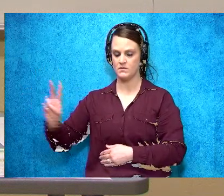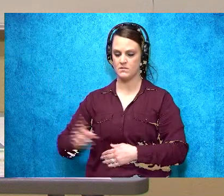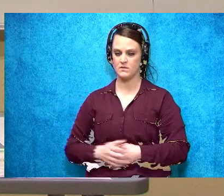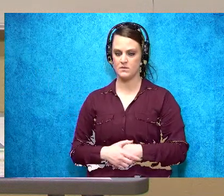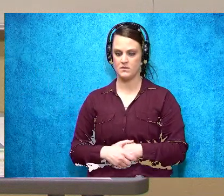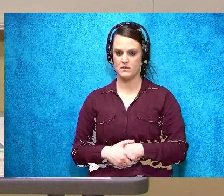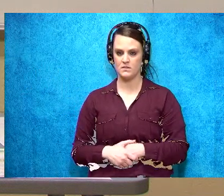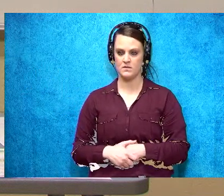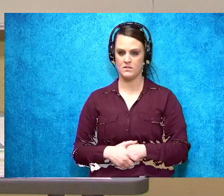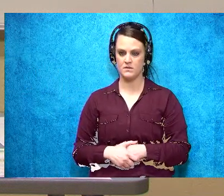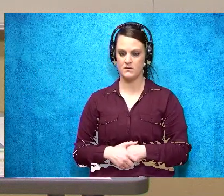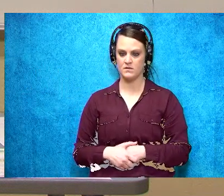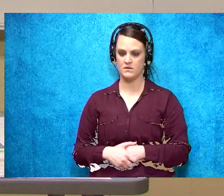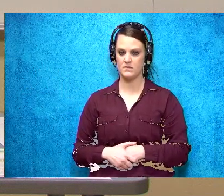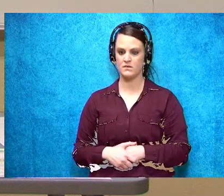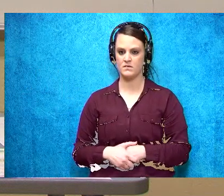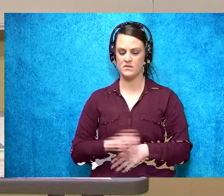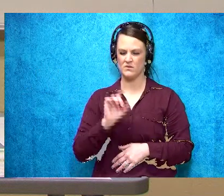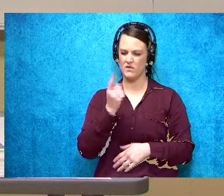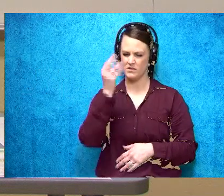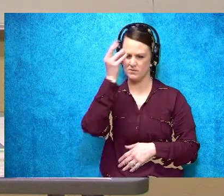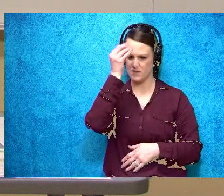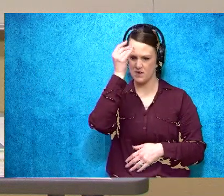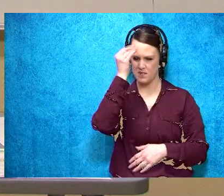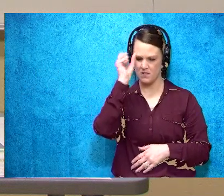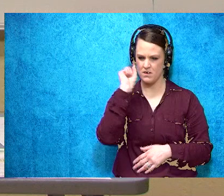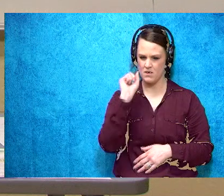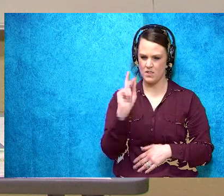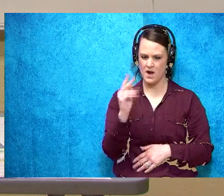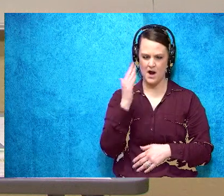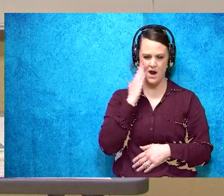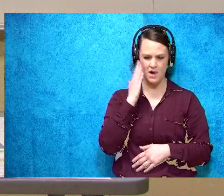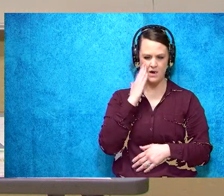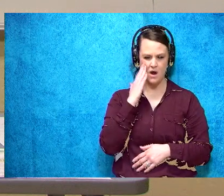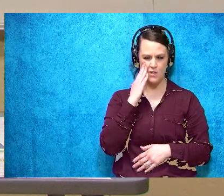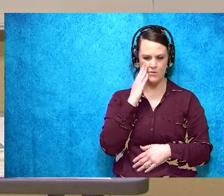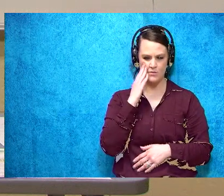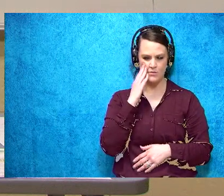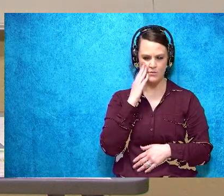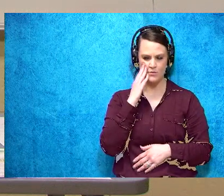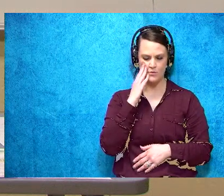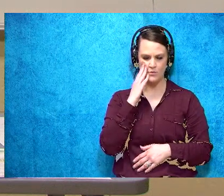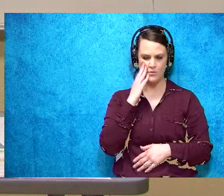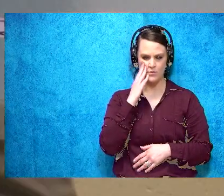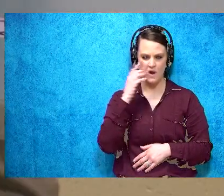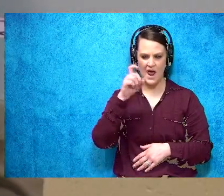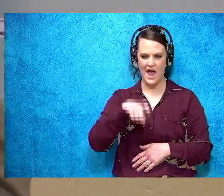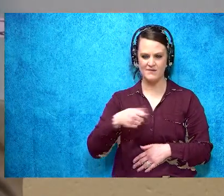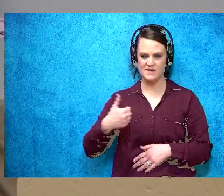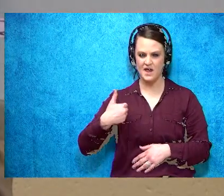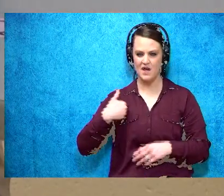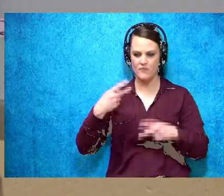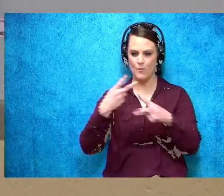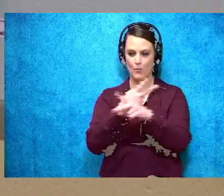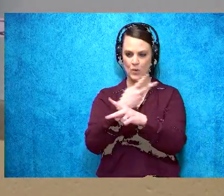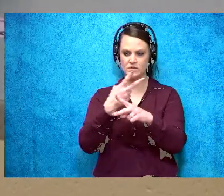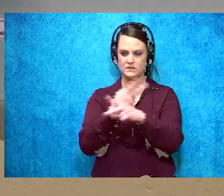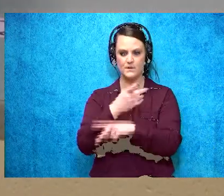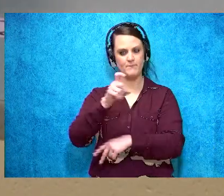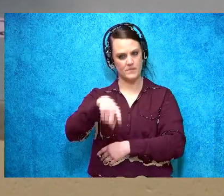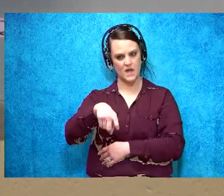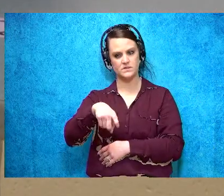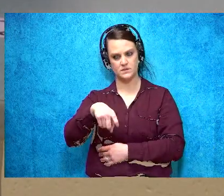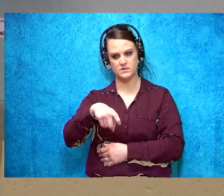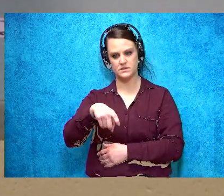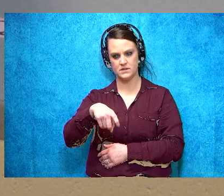at first I'm thinking, okay, I know I'm going to have multiplication in there